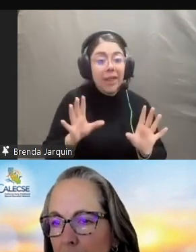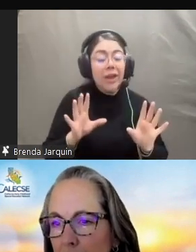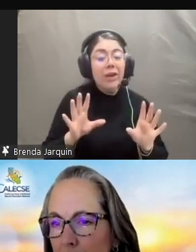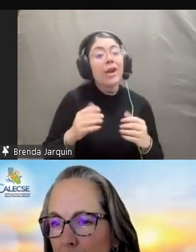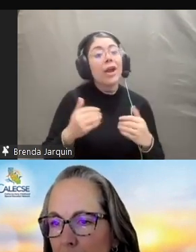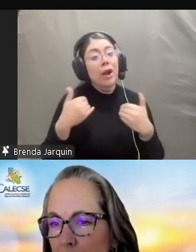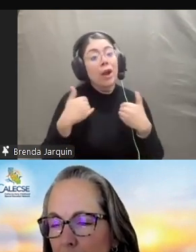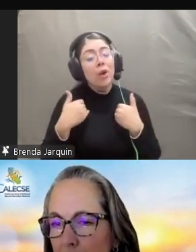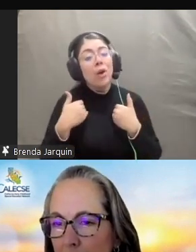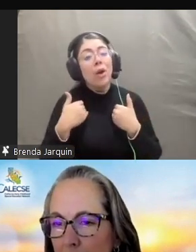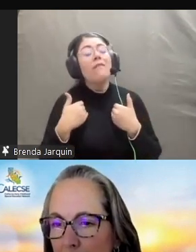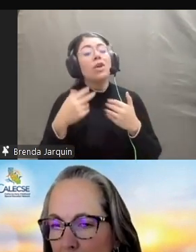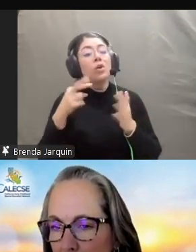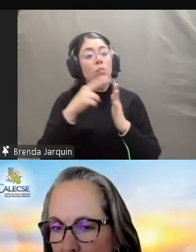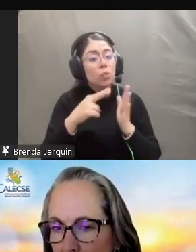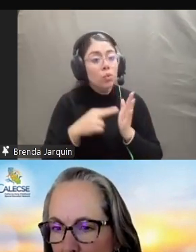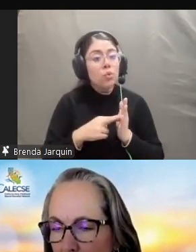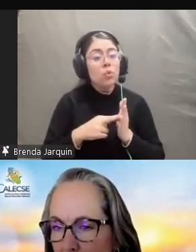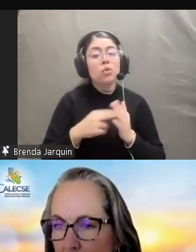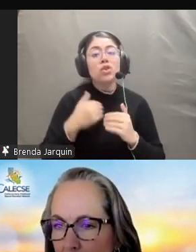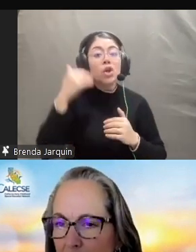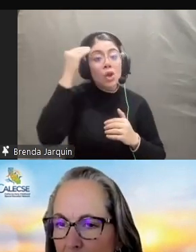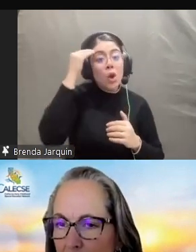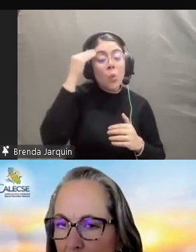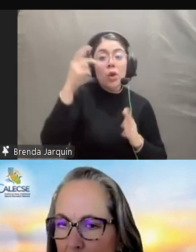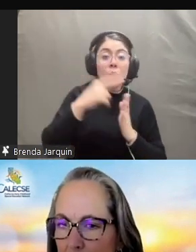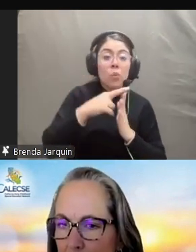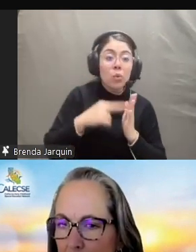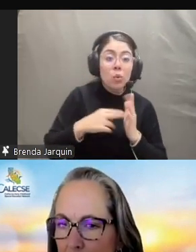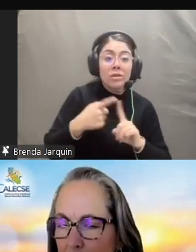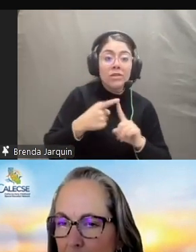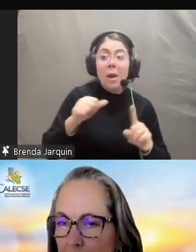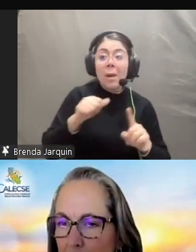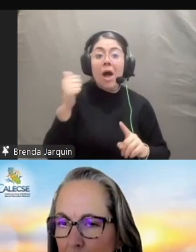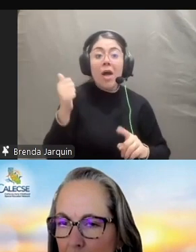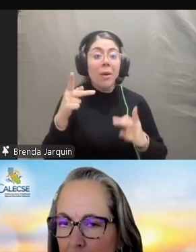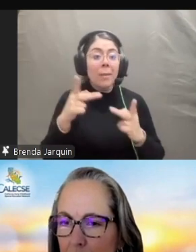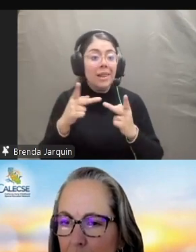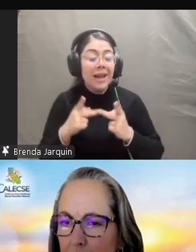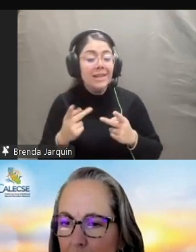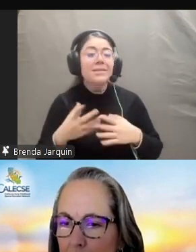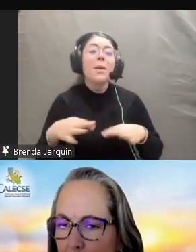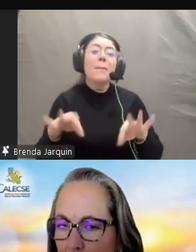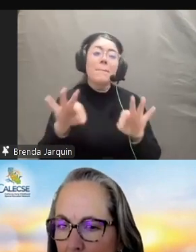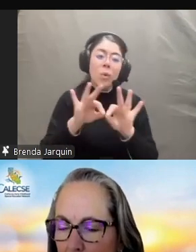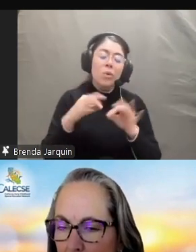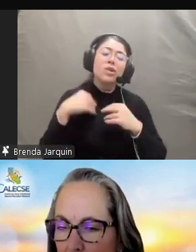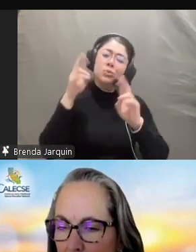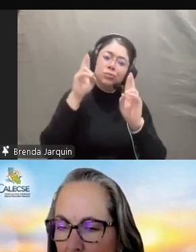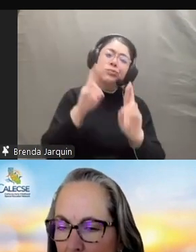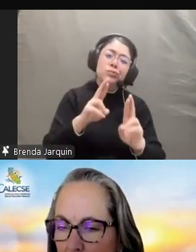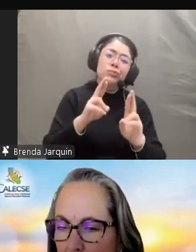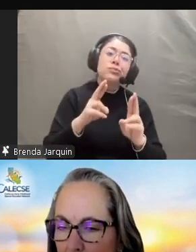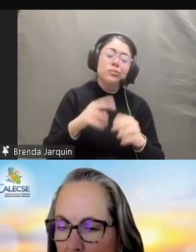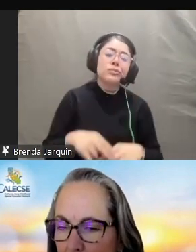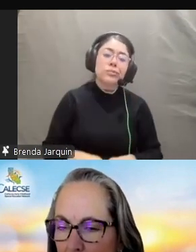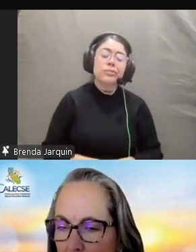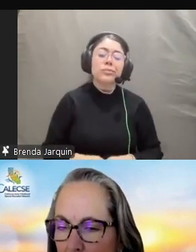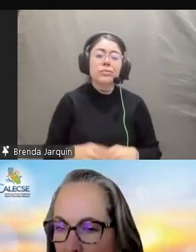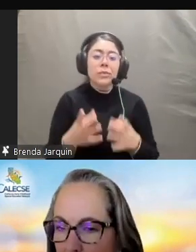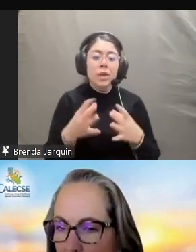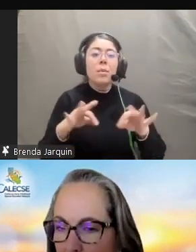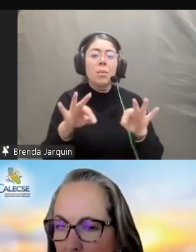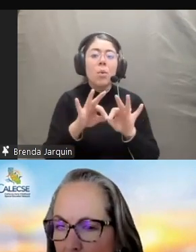and responsibilities. Again, all of these resources are in the chat and are linked throughout the